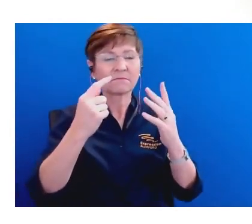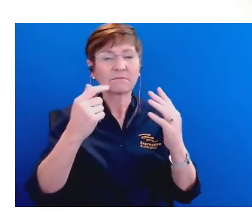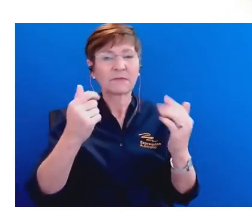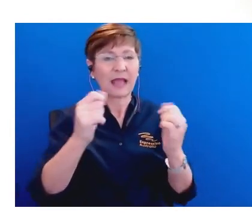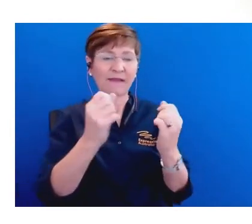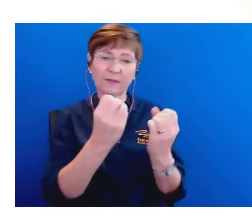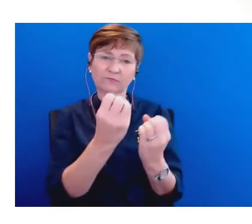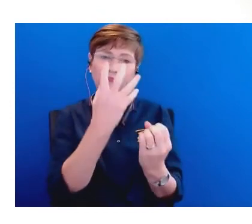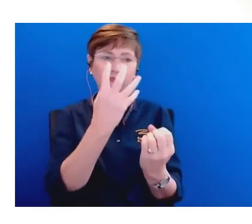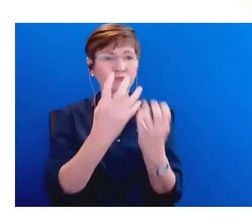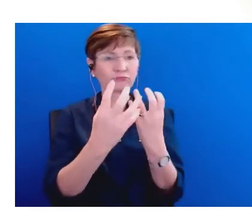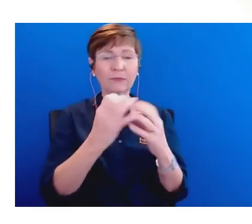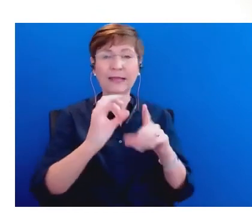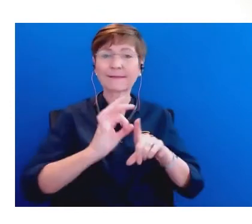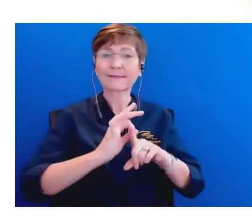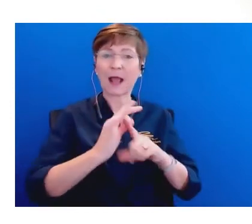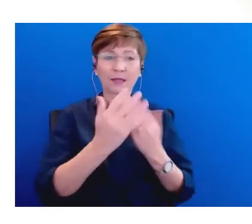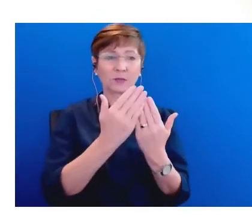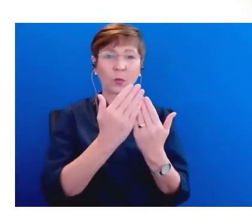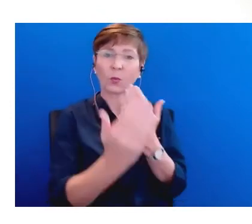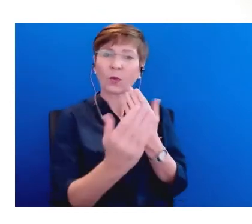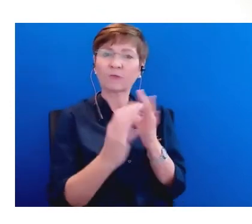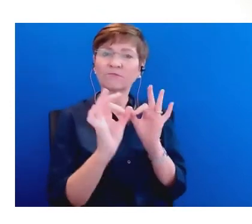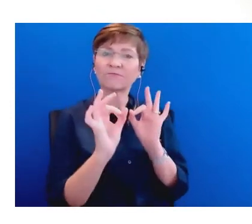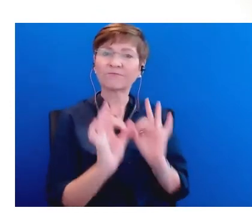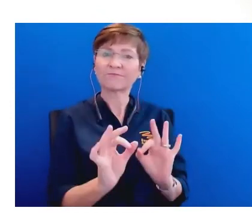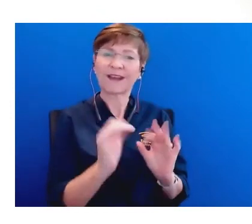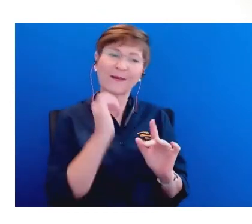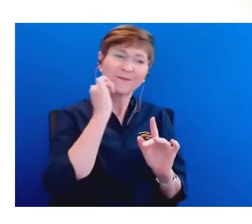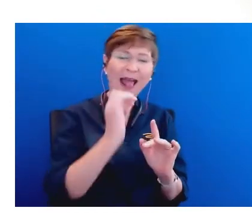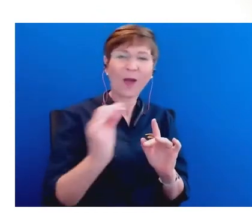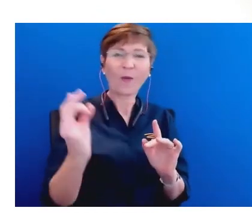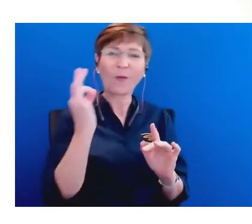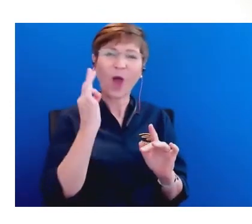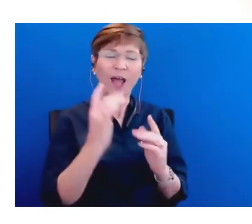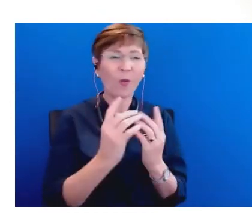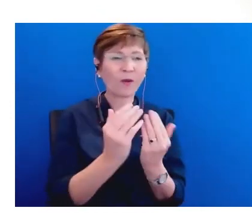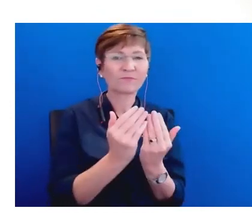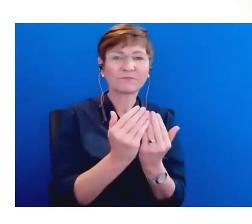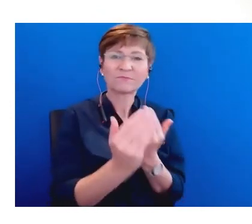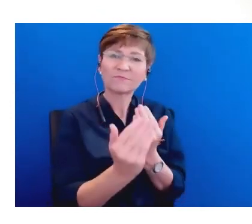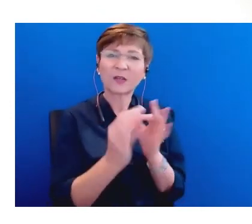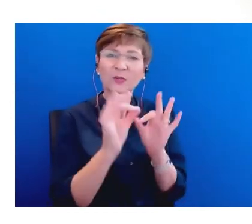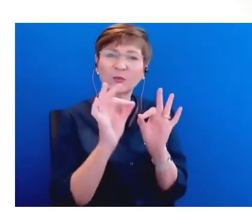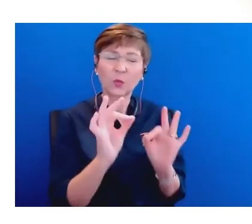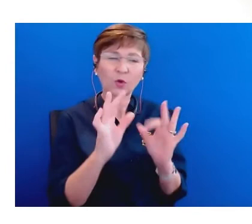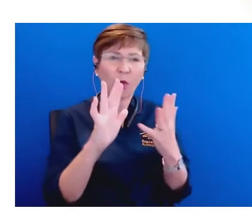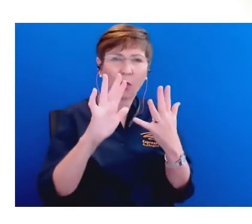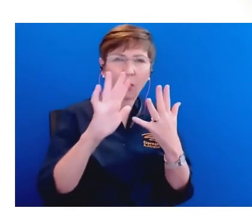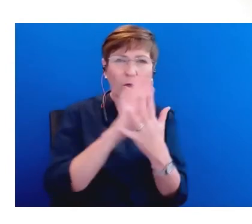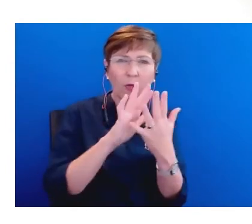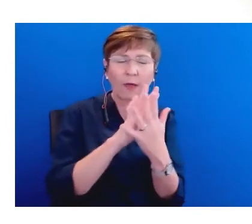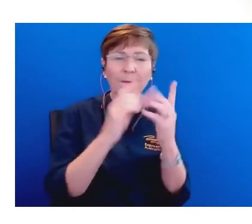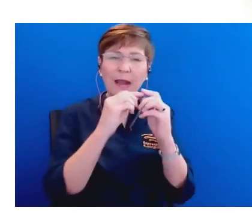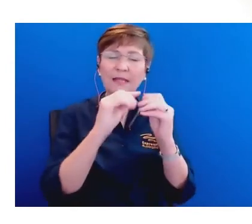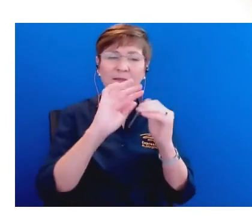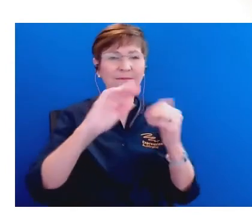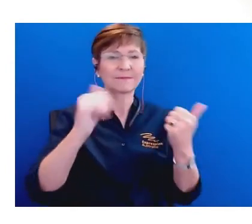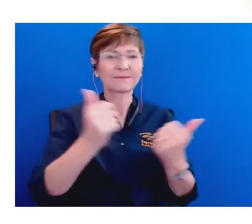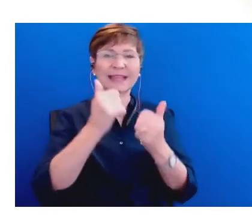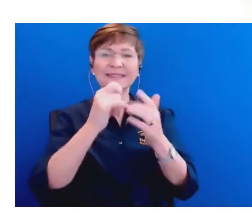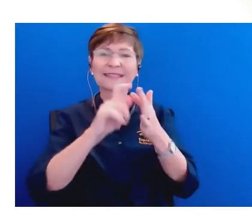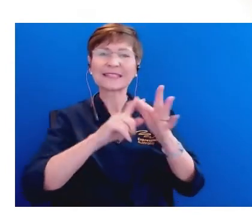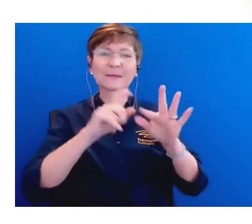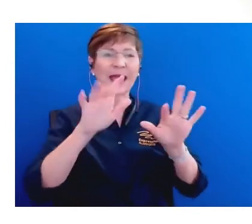colours, and web pages that had jargon-free descriptions of product and service features and easy to